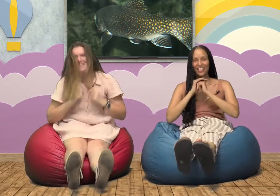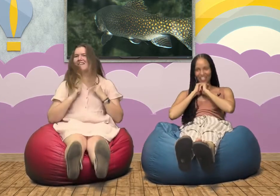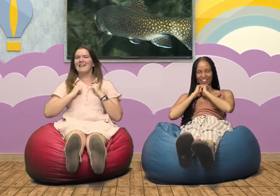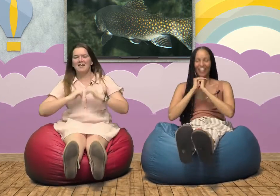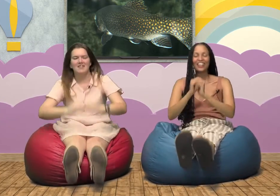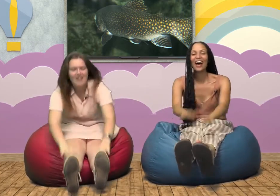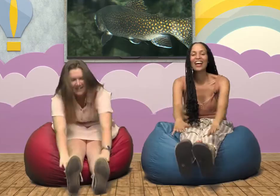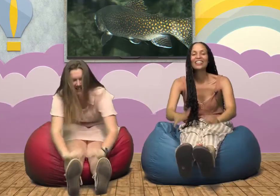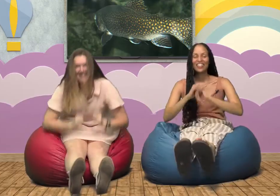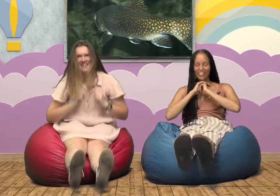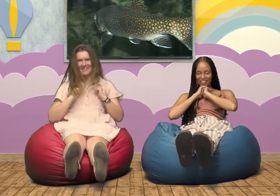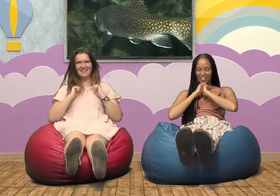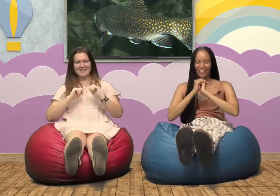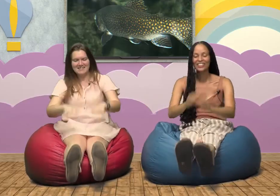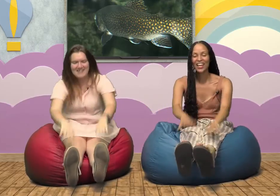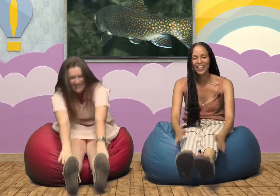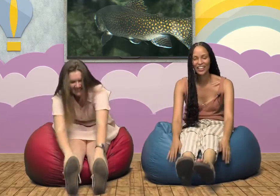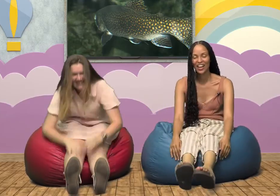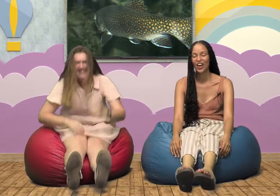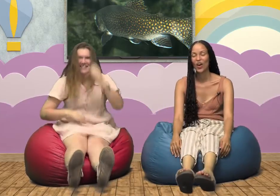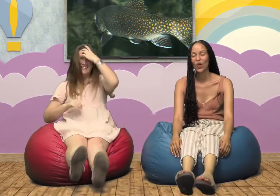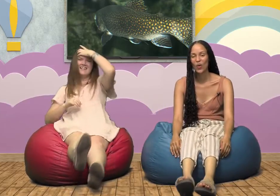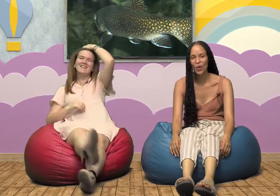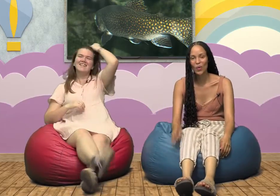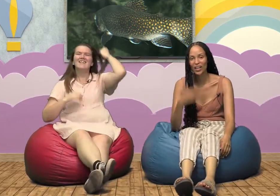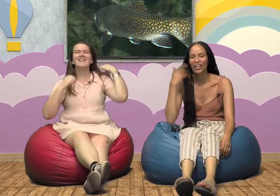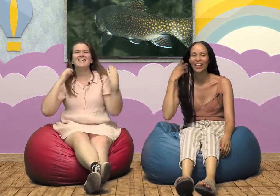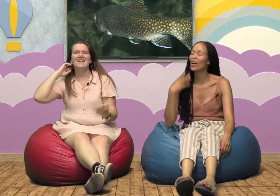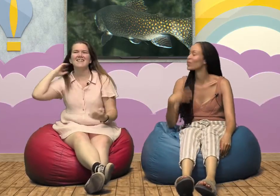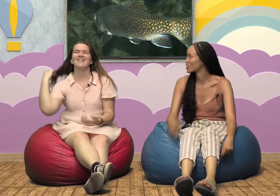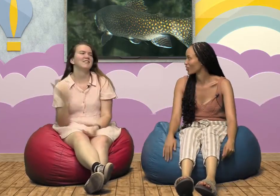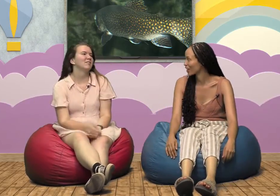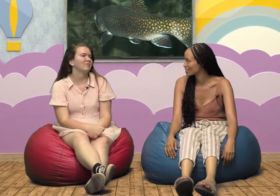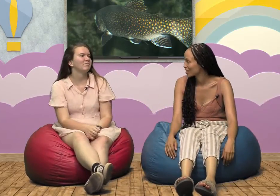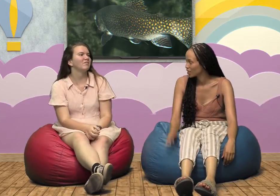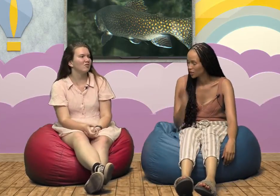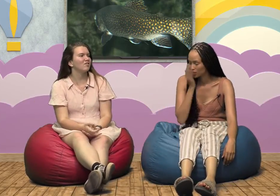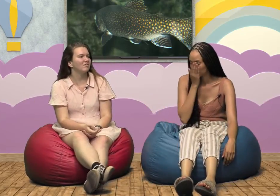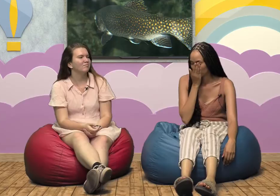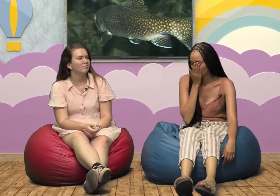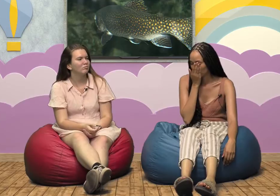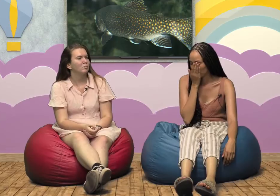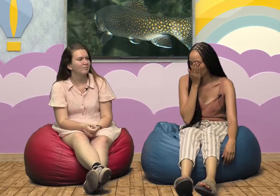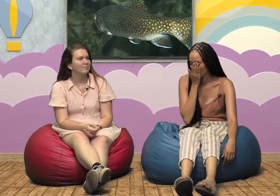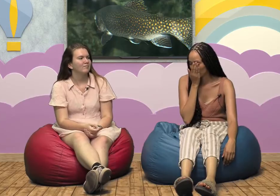8, 9, 10. Woo! That was great. That was